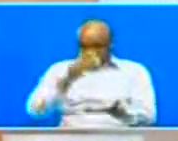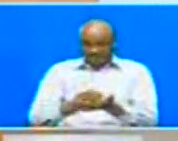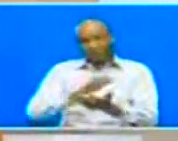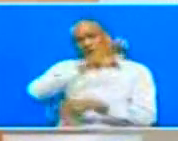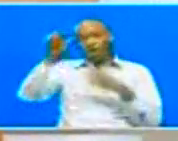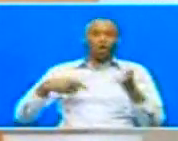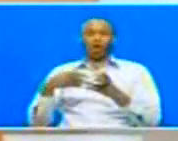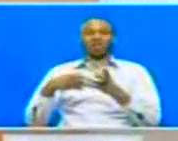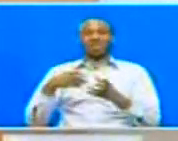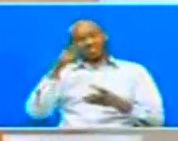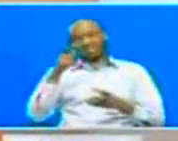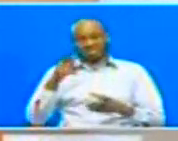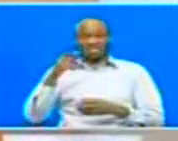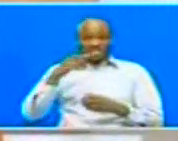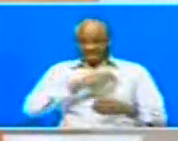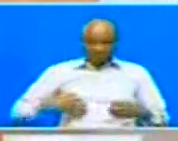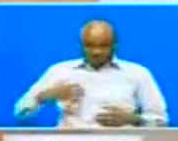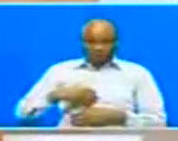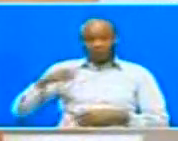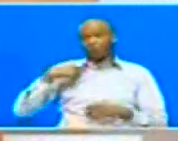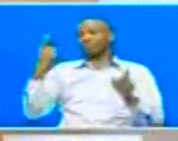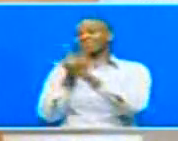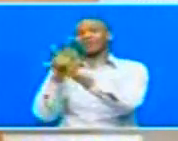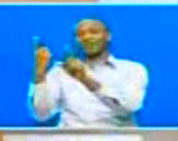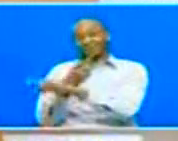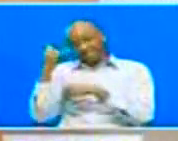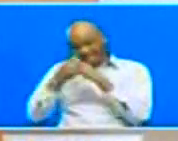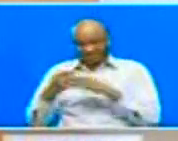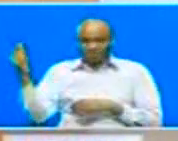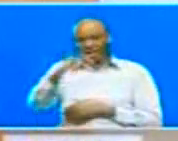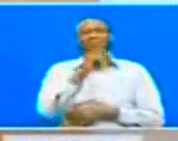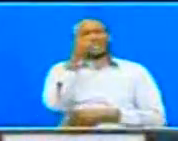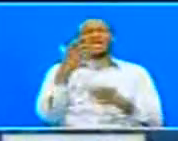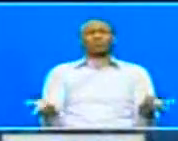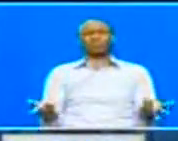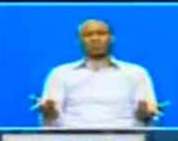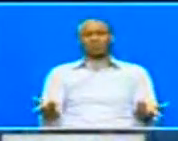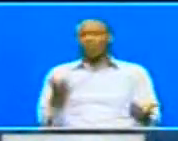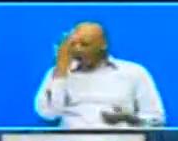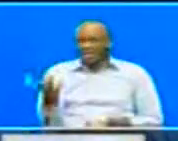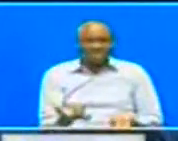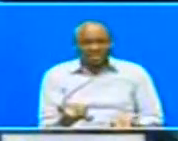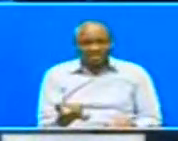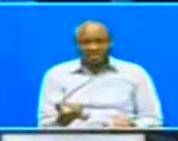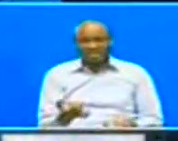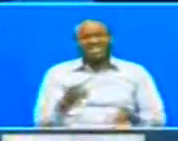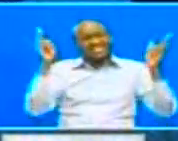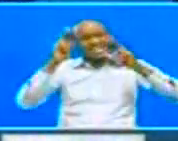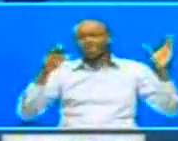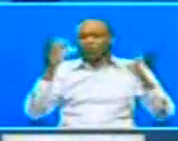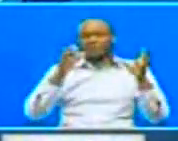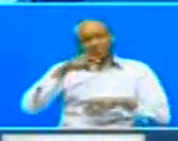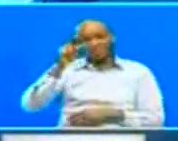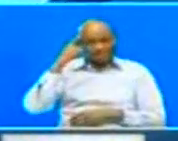host all these refugees from Europe and other parts of the world in Kenya. I mean, why has the international